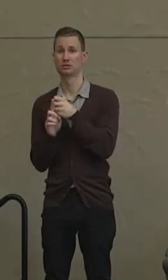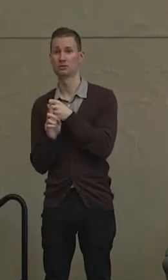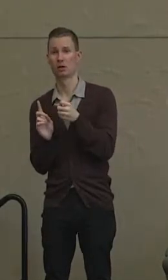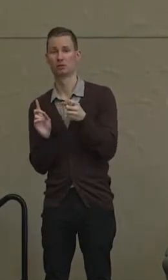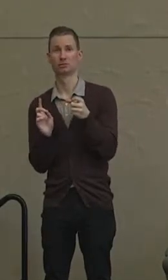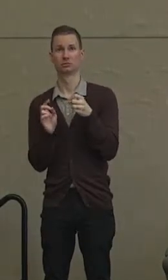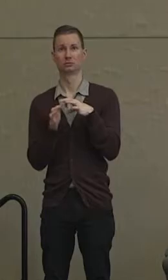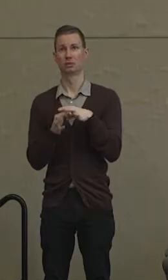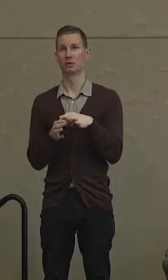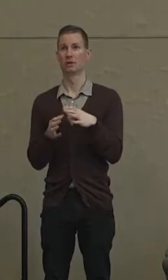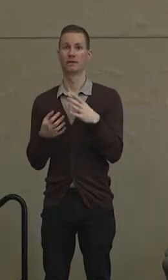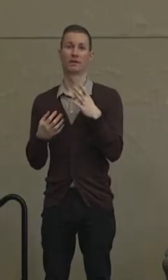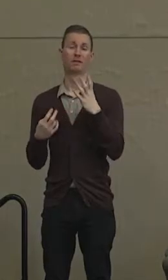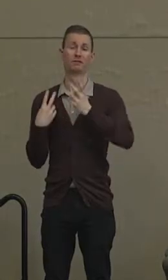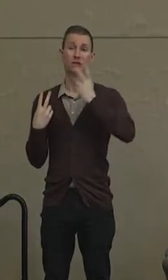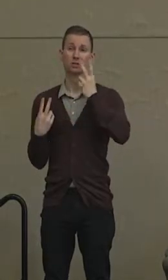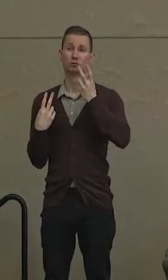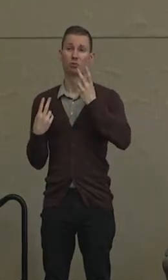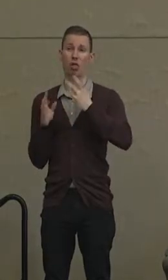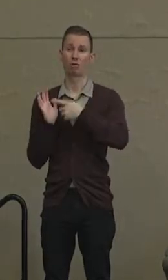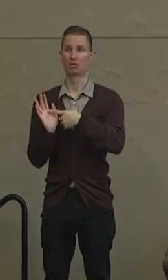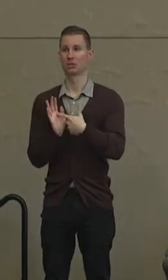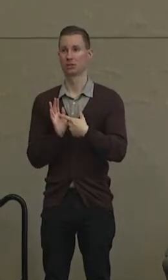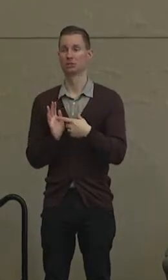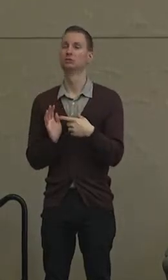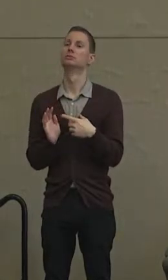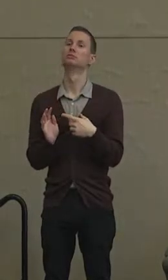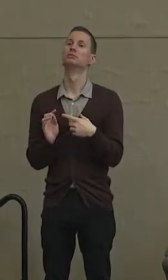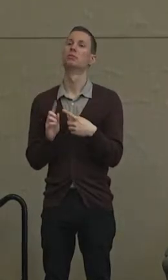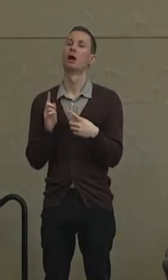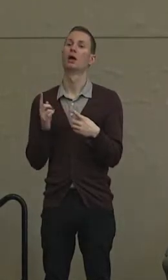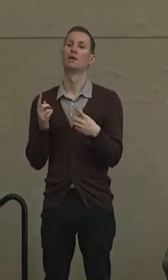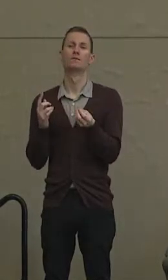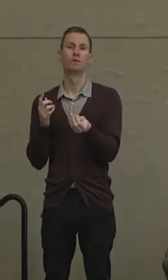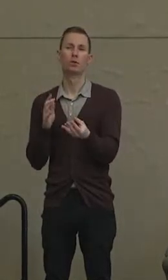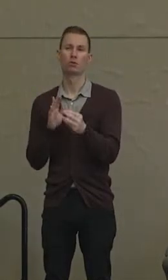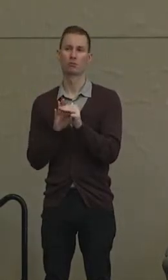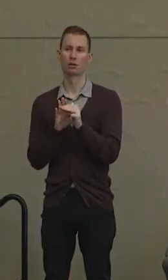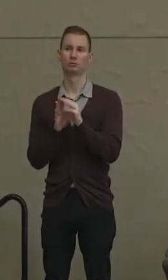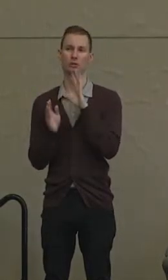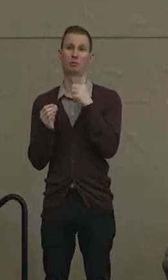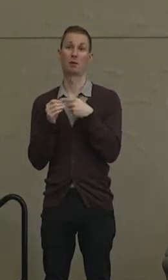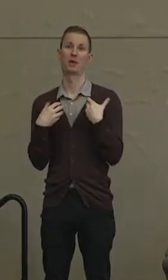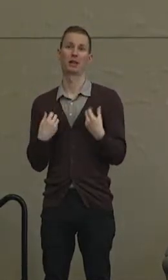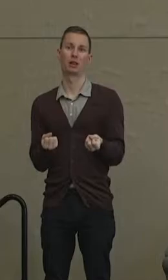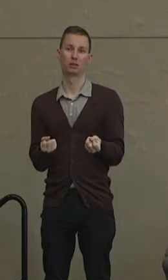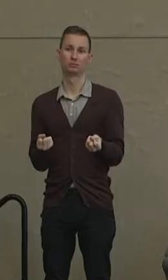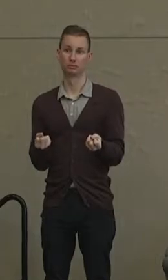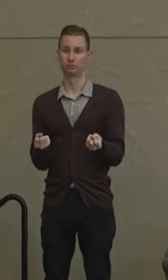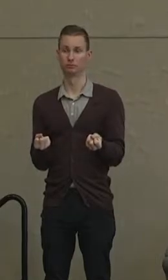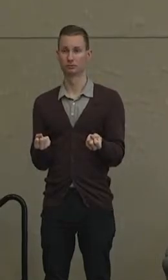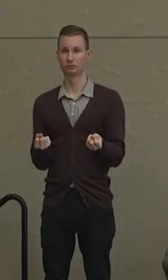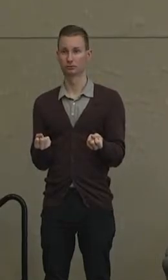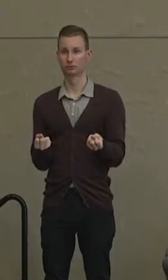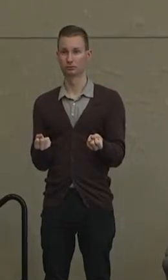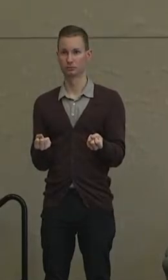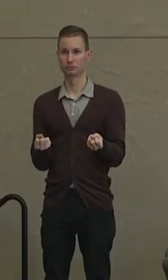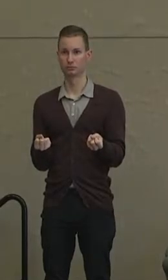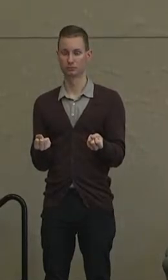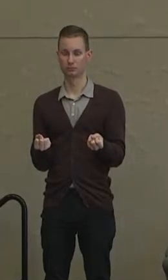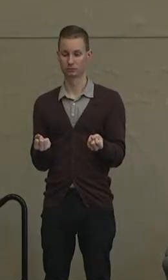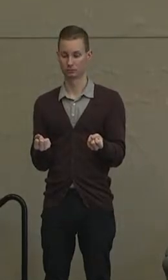of visual representations, at least. But there was very few models of looking at healing, right? And